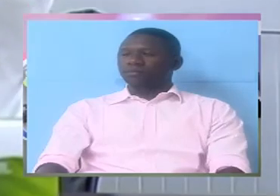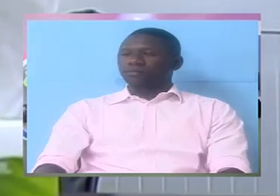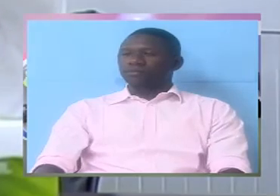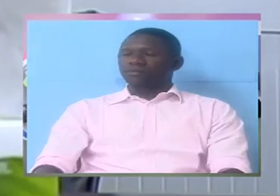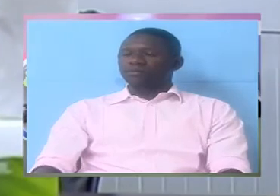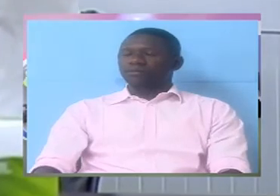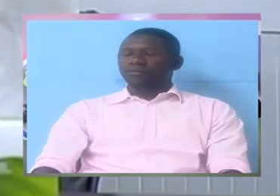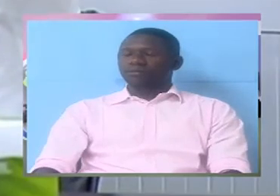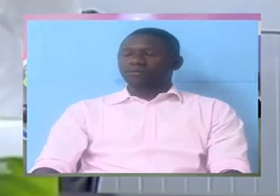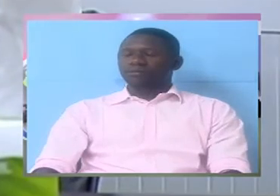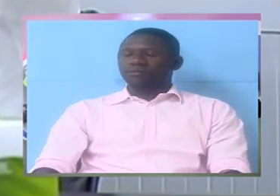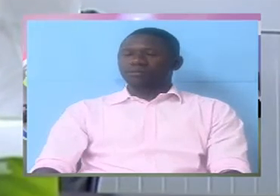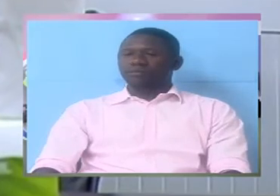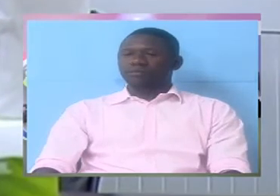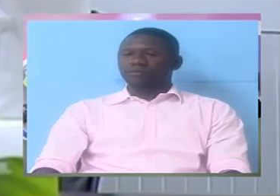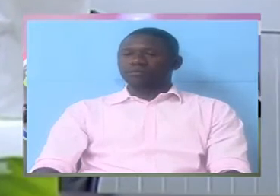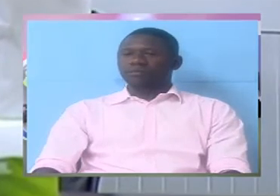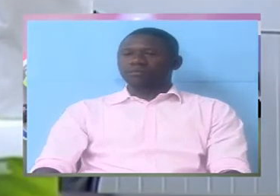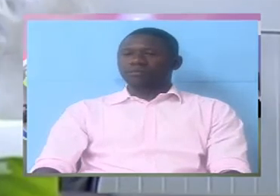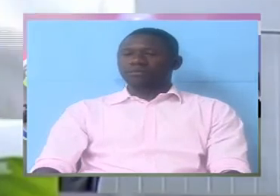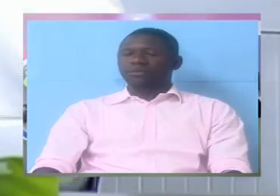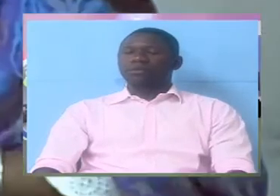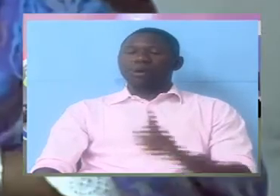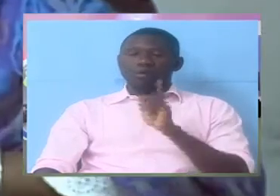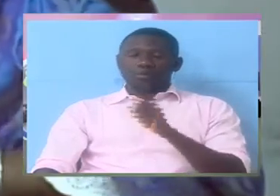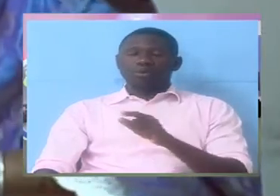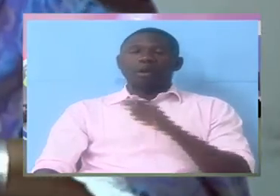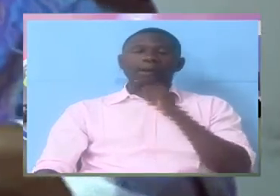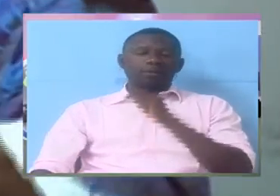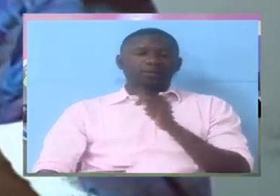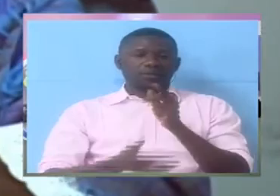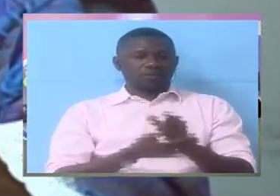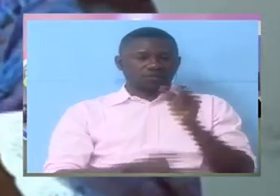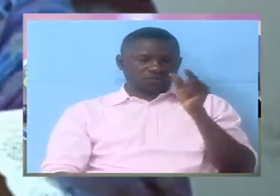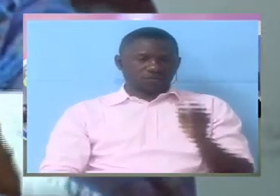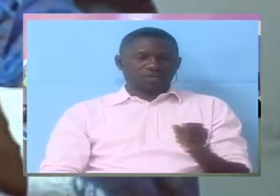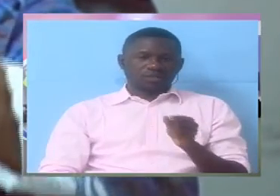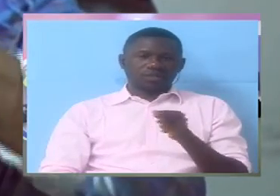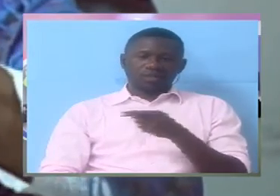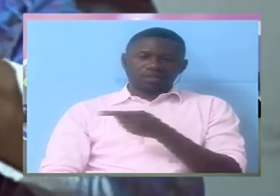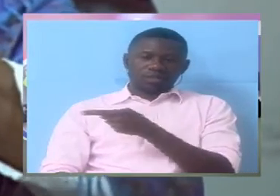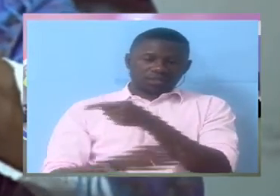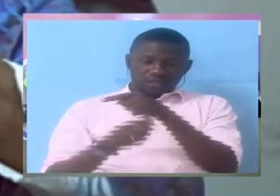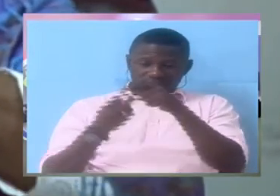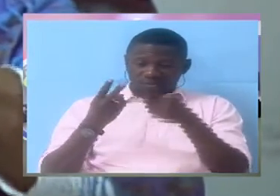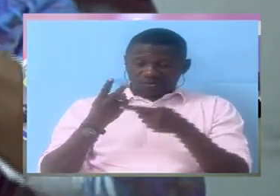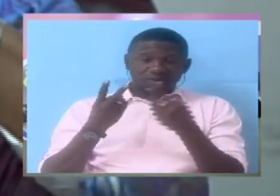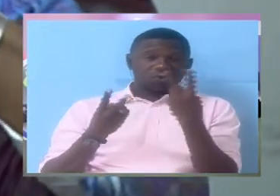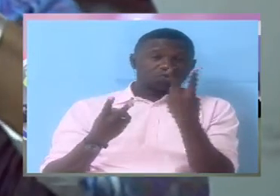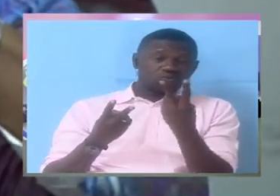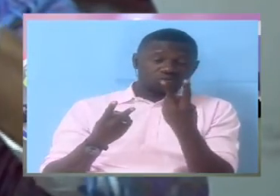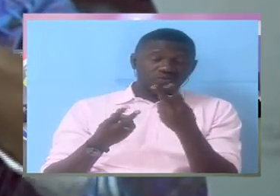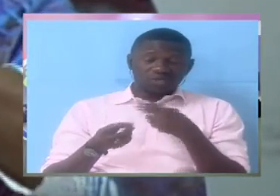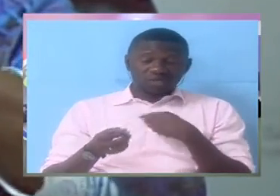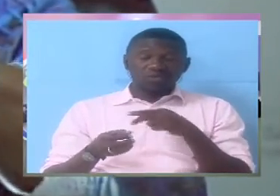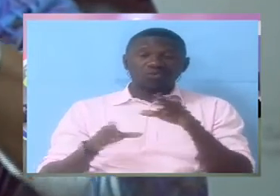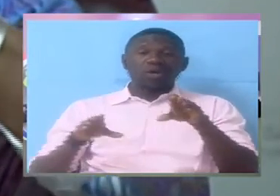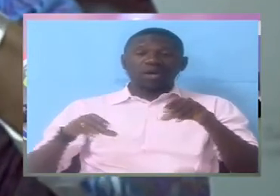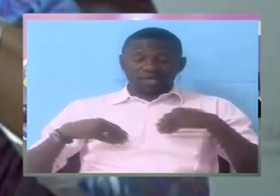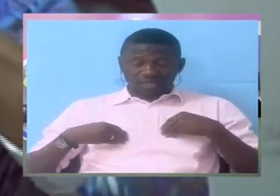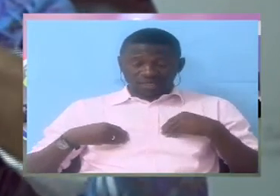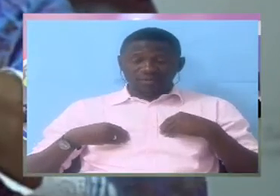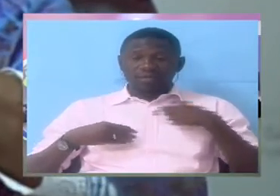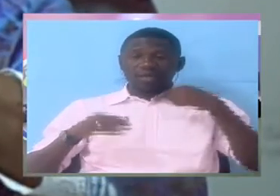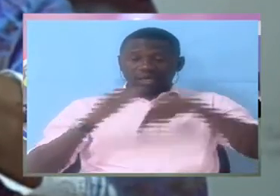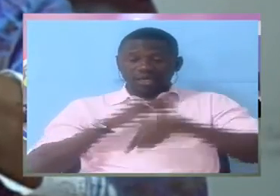Jireya. But Mr. Witness, these were the two that you had agreed in